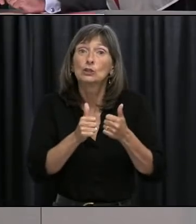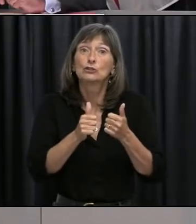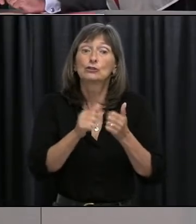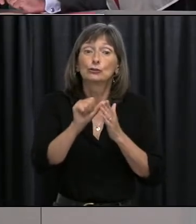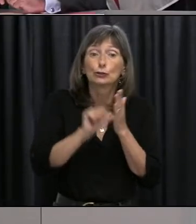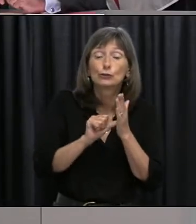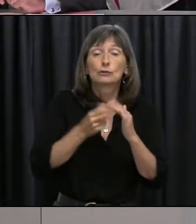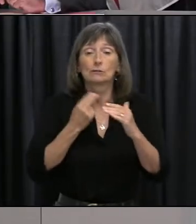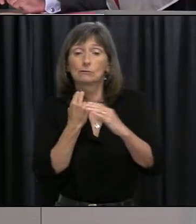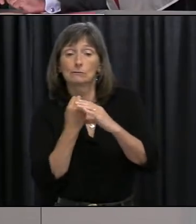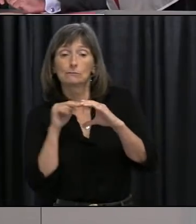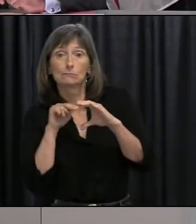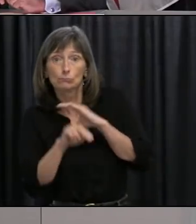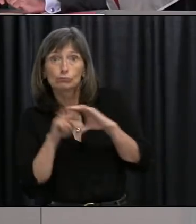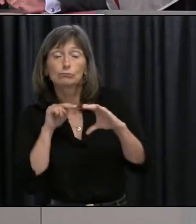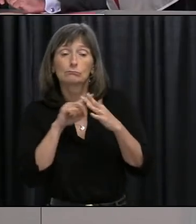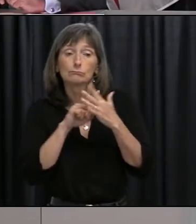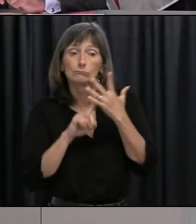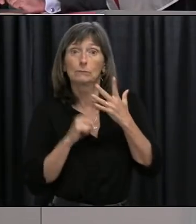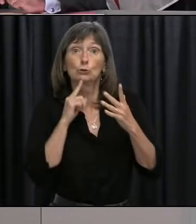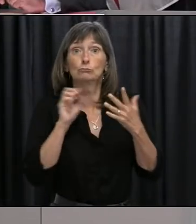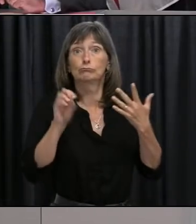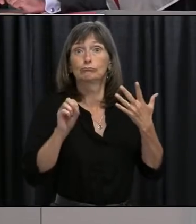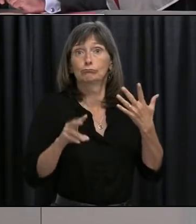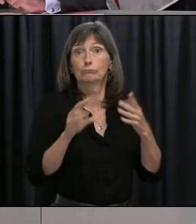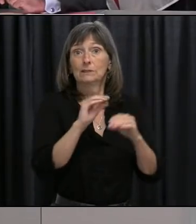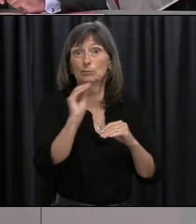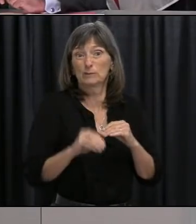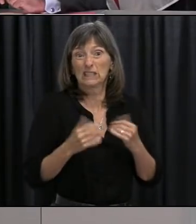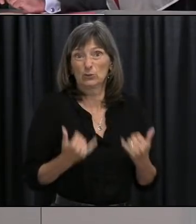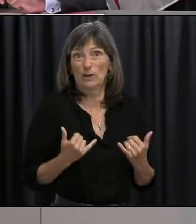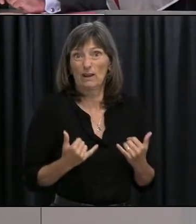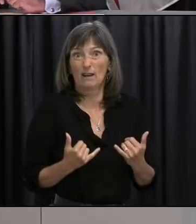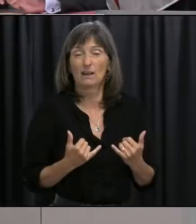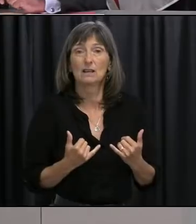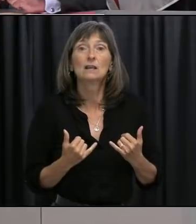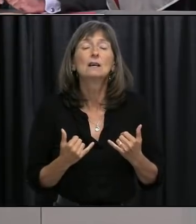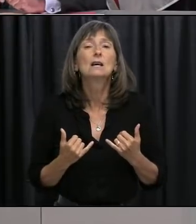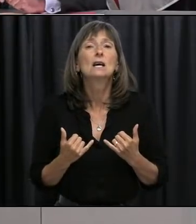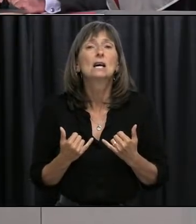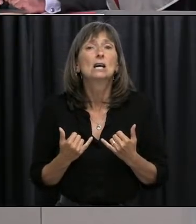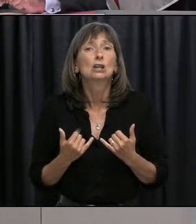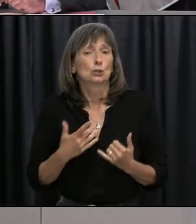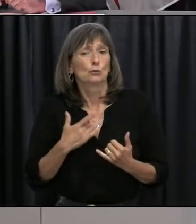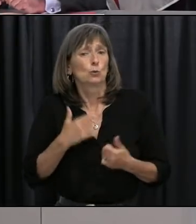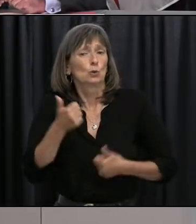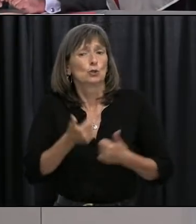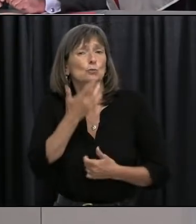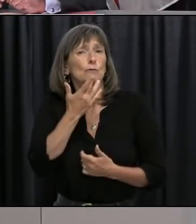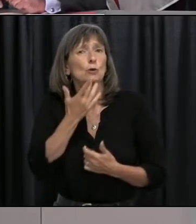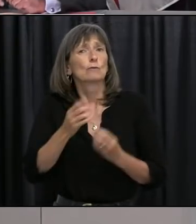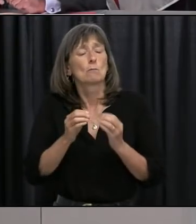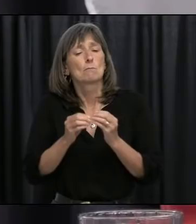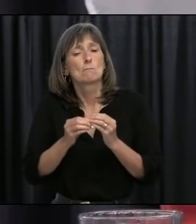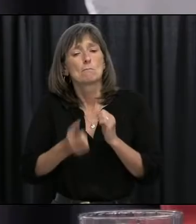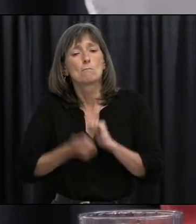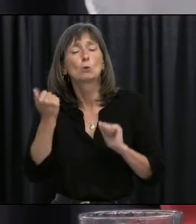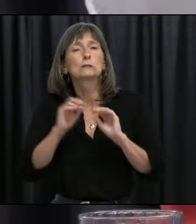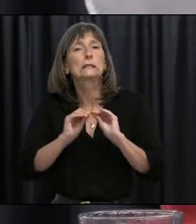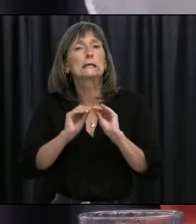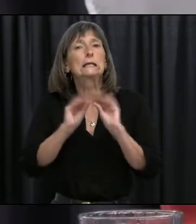or the health authority or someone try to mandate this being a regular, transparent offering to both doctors and